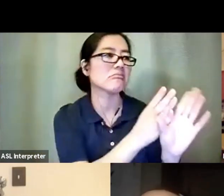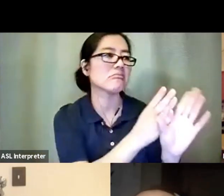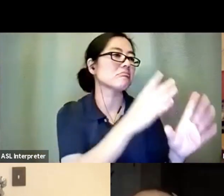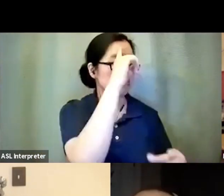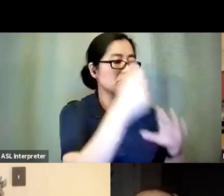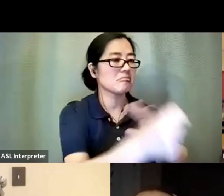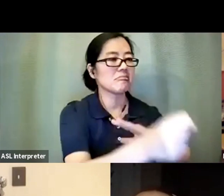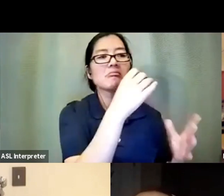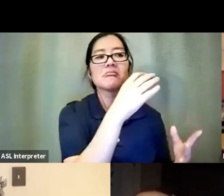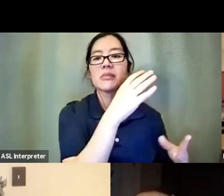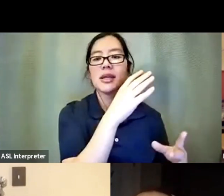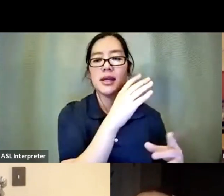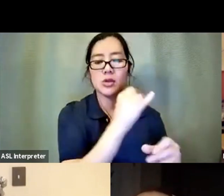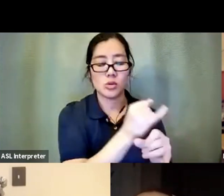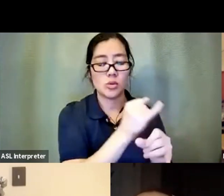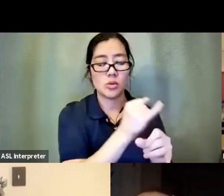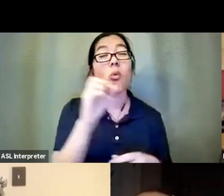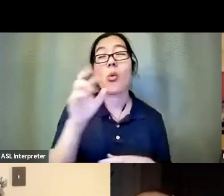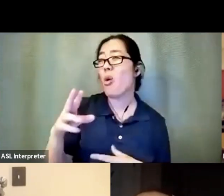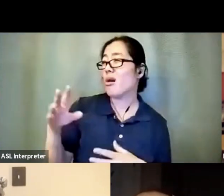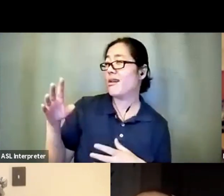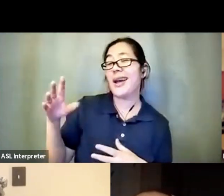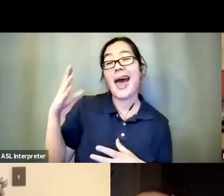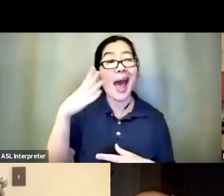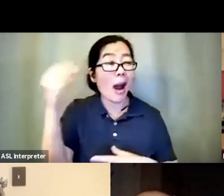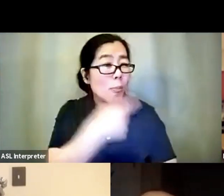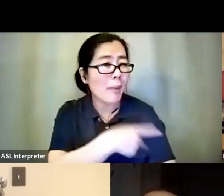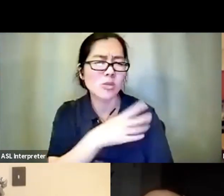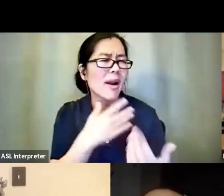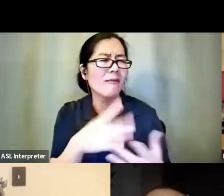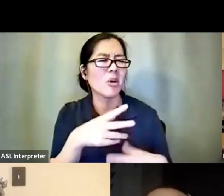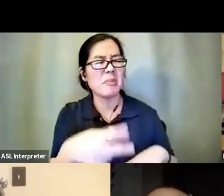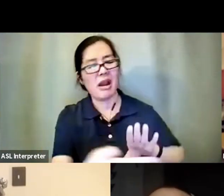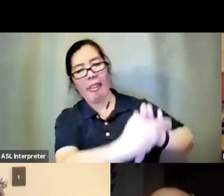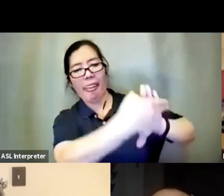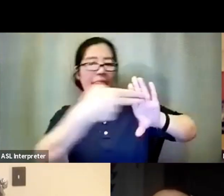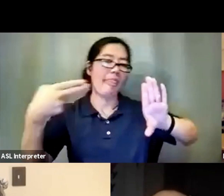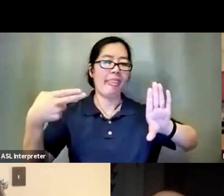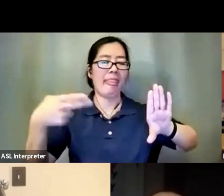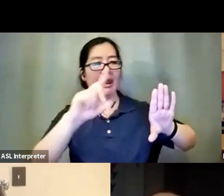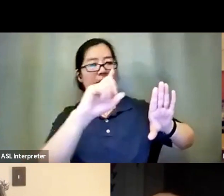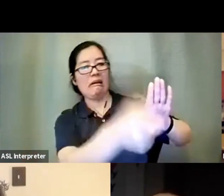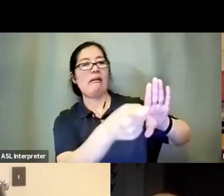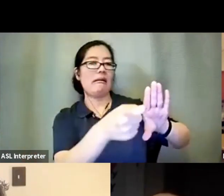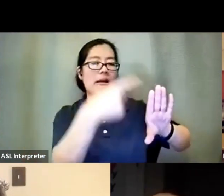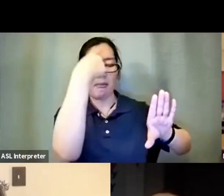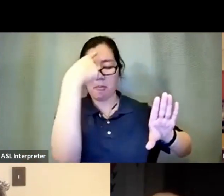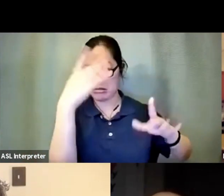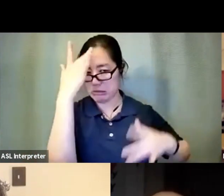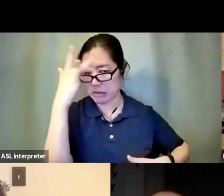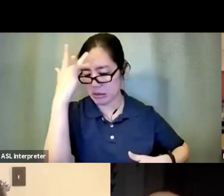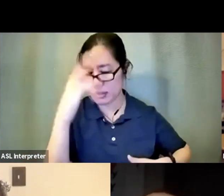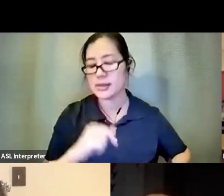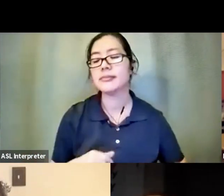the outpatient world, but people who think differently and who have what's named as quote unquote mental illness. And I